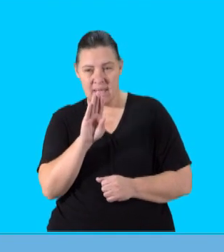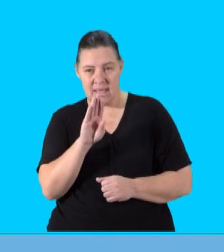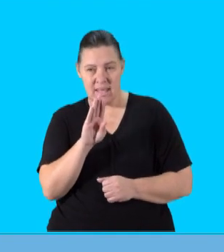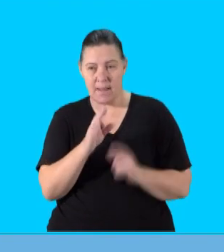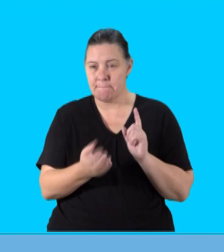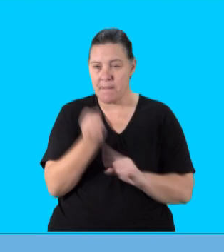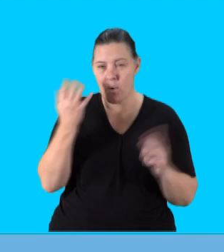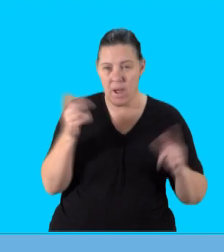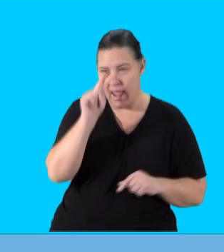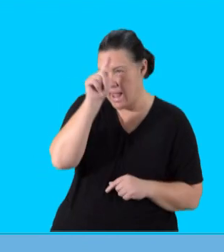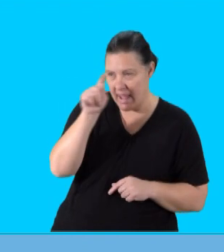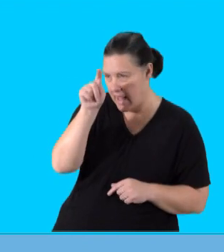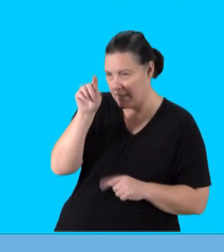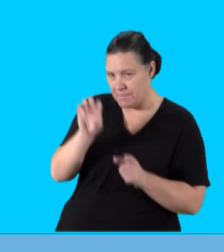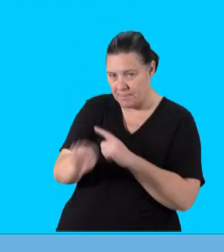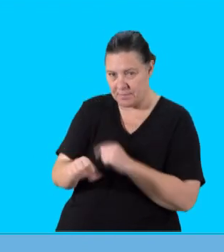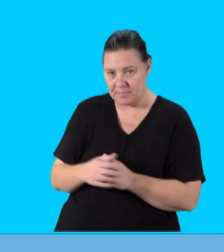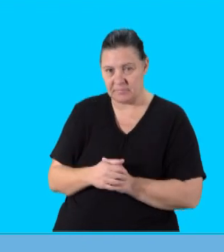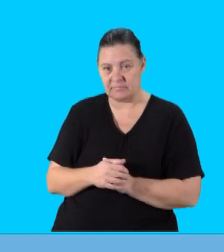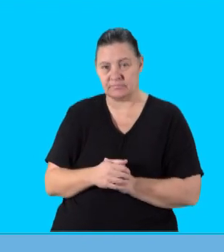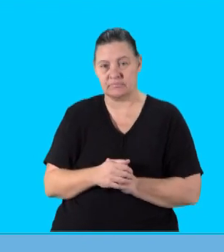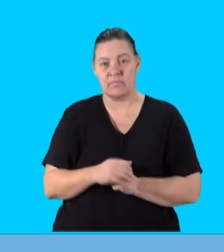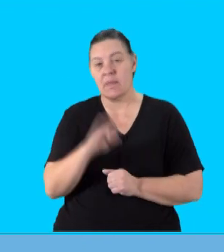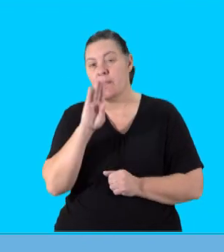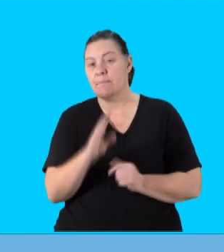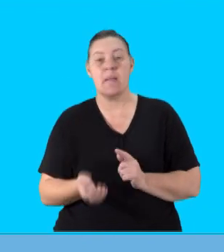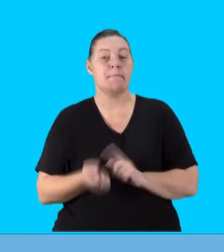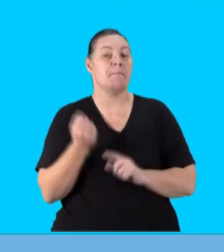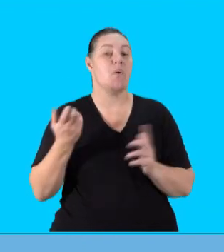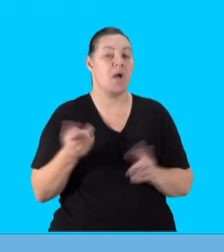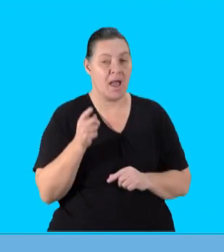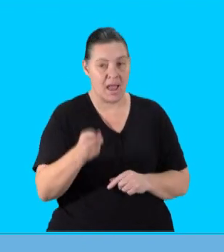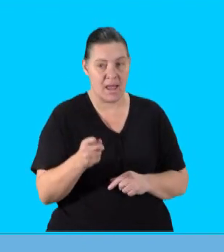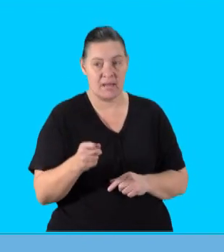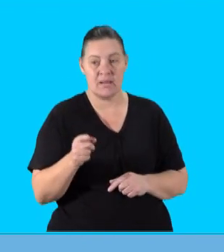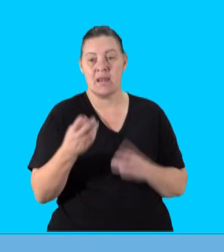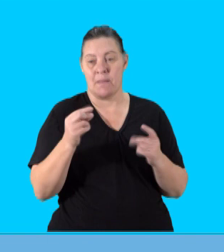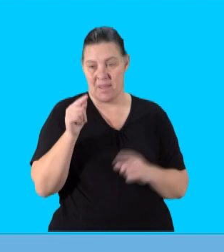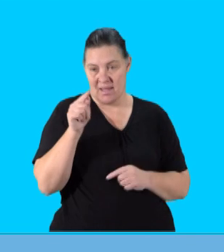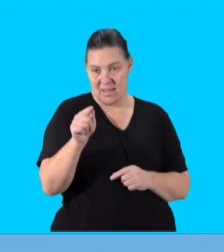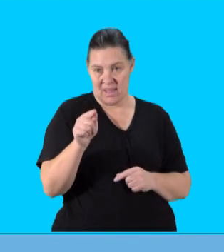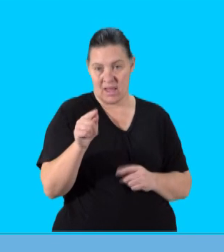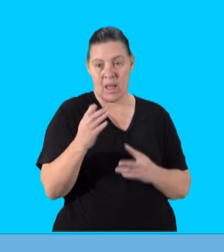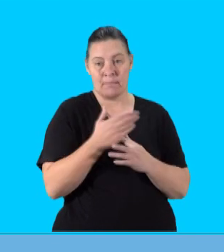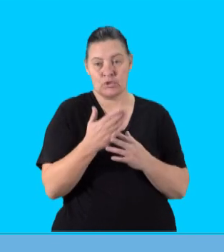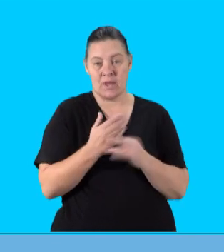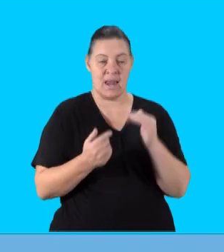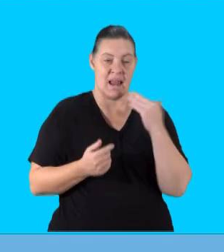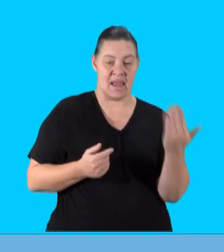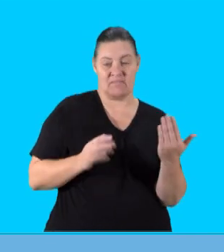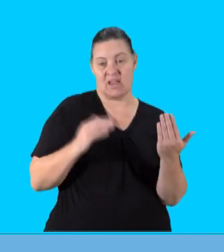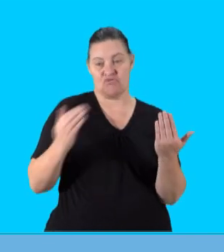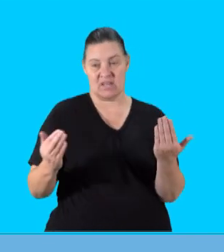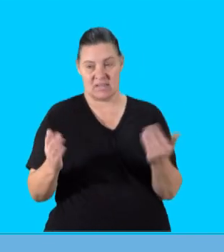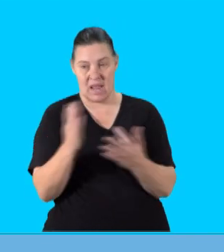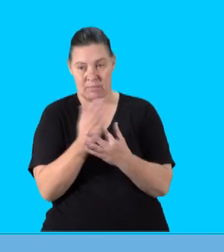to look at where we find B in the periodic table. So we see where B is. B is there. And remember, B is in between the left-hand